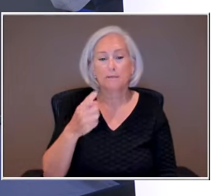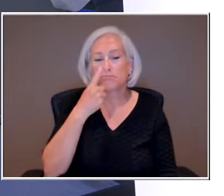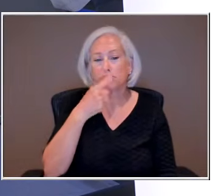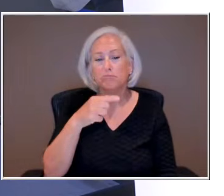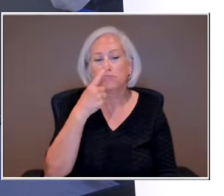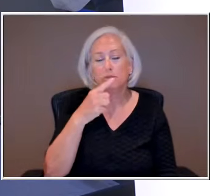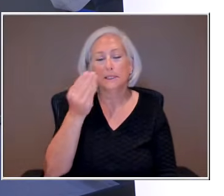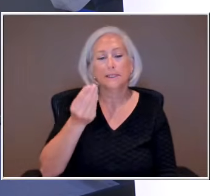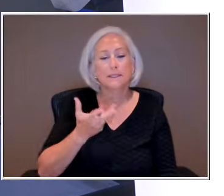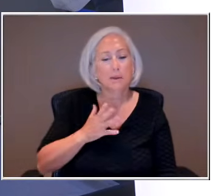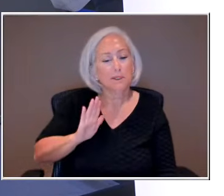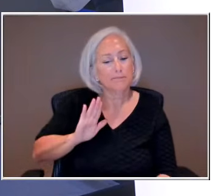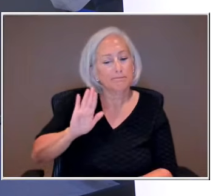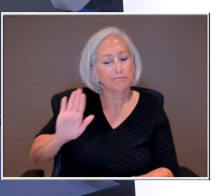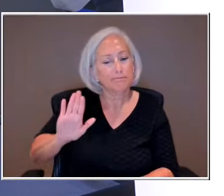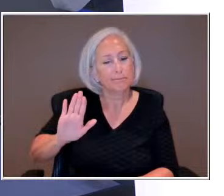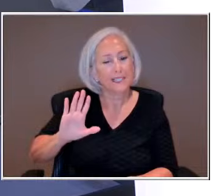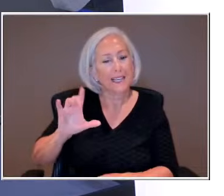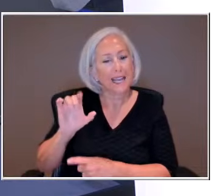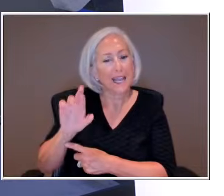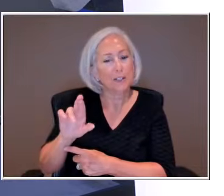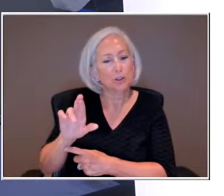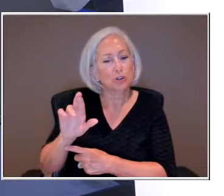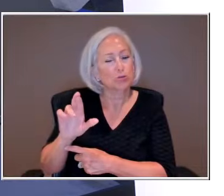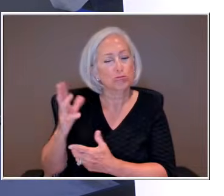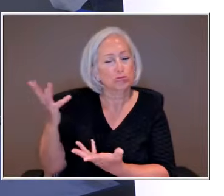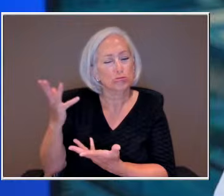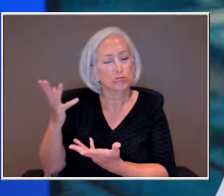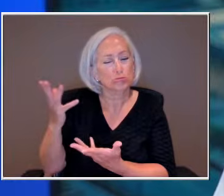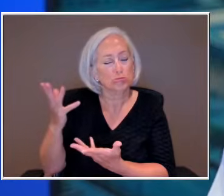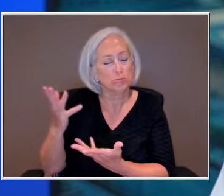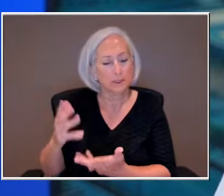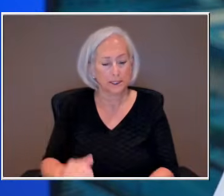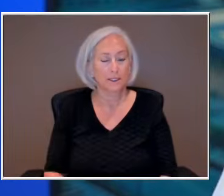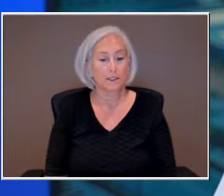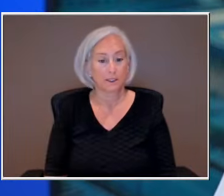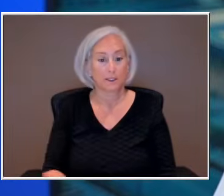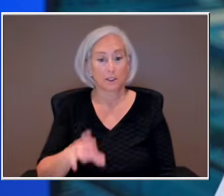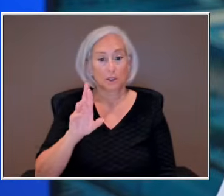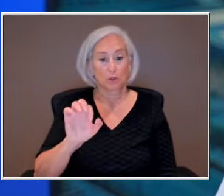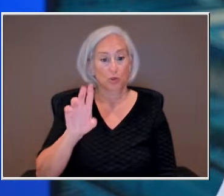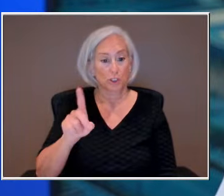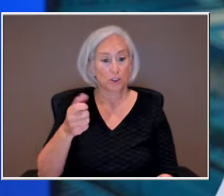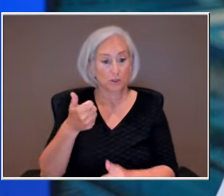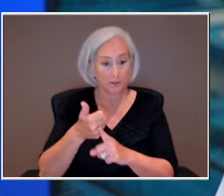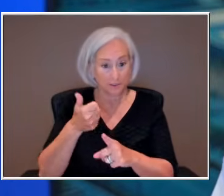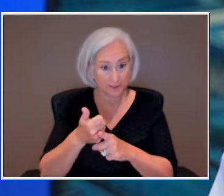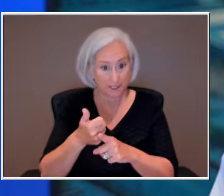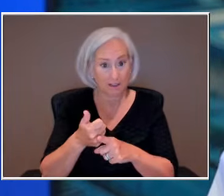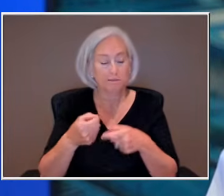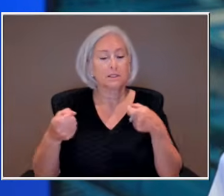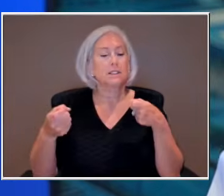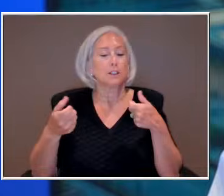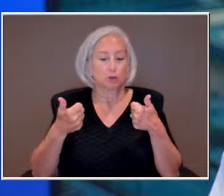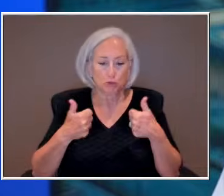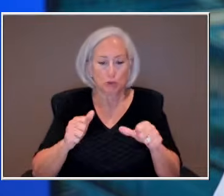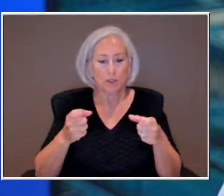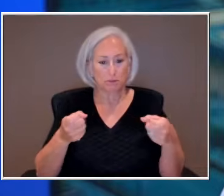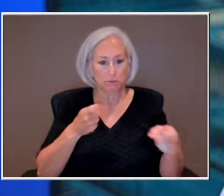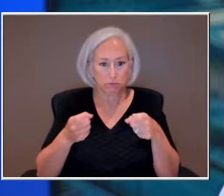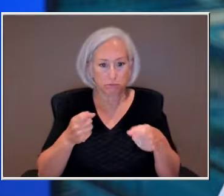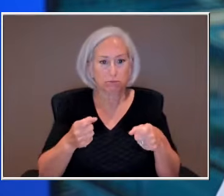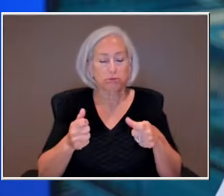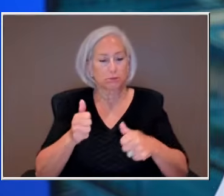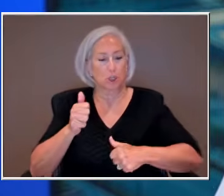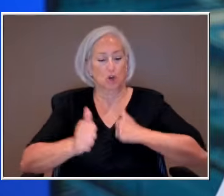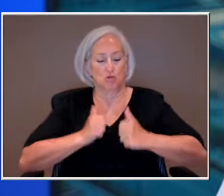came to see you, so we have a better understanding. Yeah, Richard has been dealing with an aggressive lymphoma. He